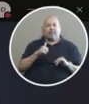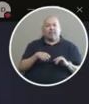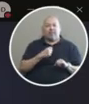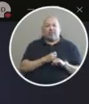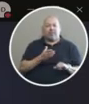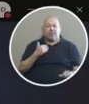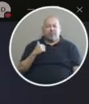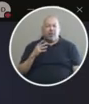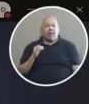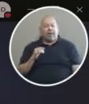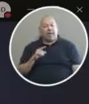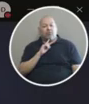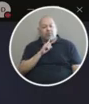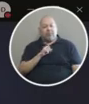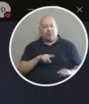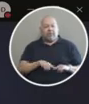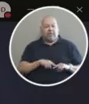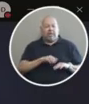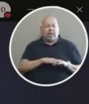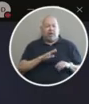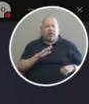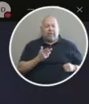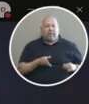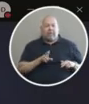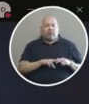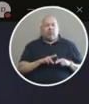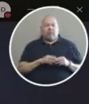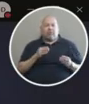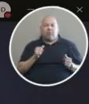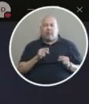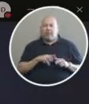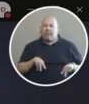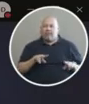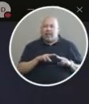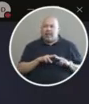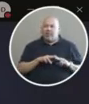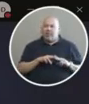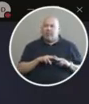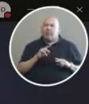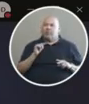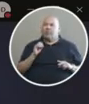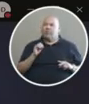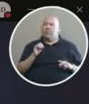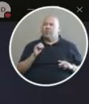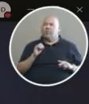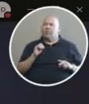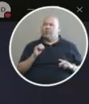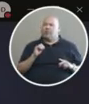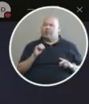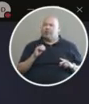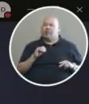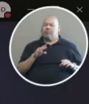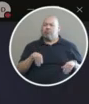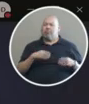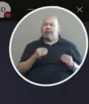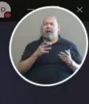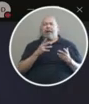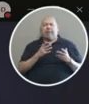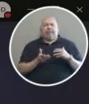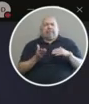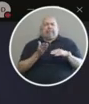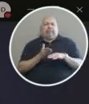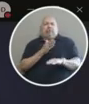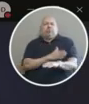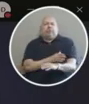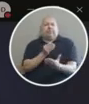years ago, and just rely on the increase of property value to provide the increase in money if we want